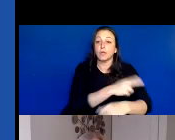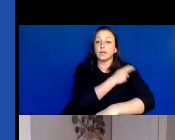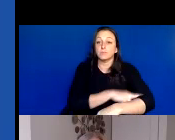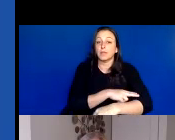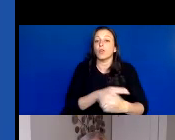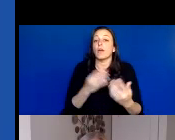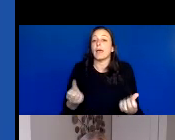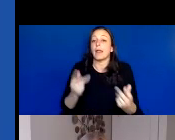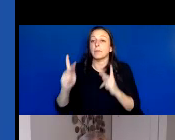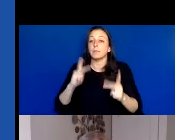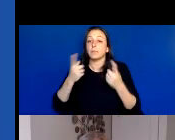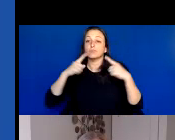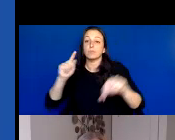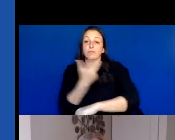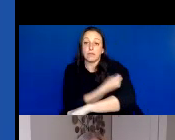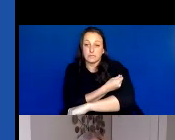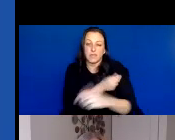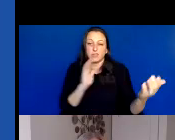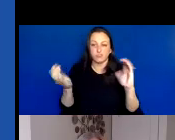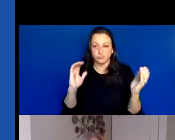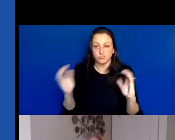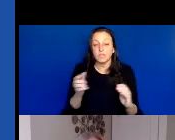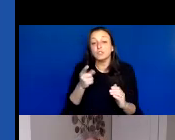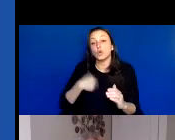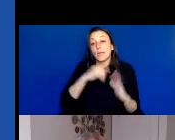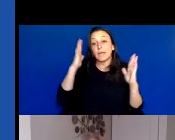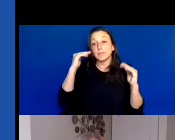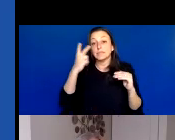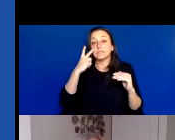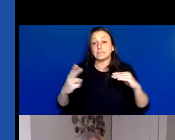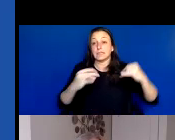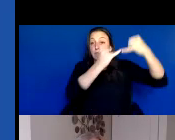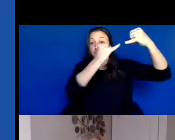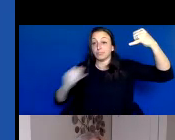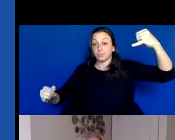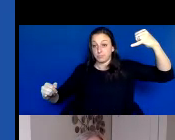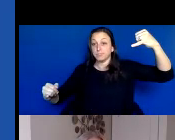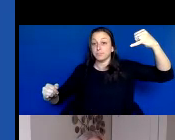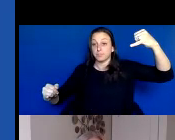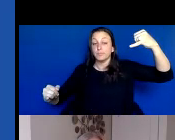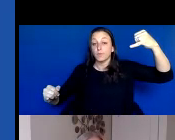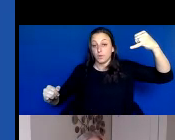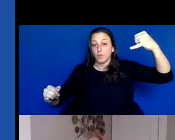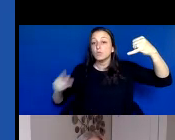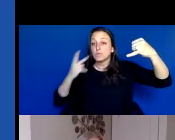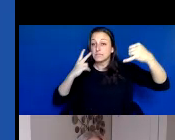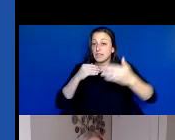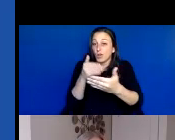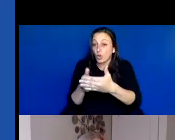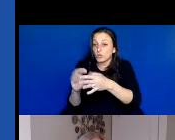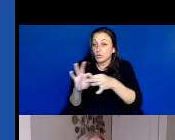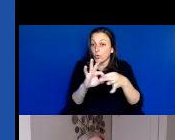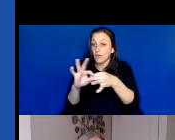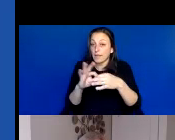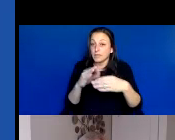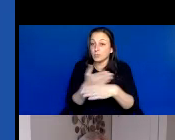rates. And so what we expect to see here is a diagonal line where we see the close correlation between